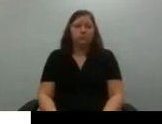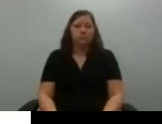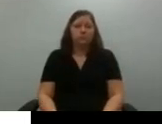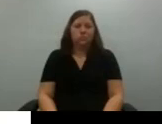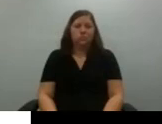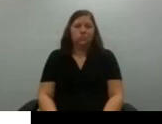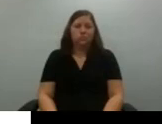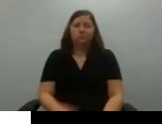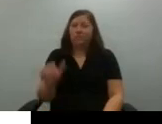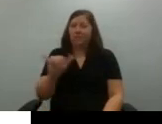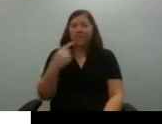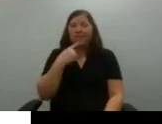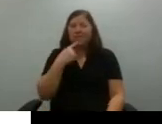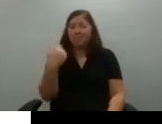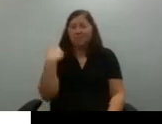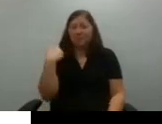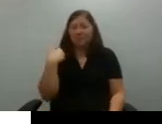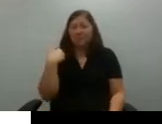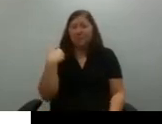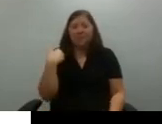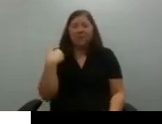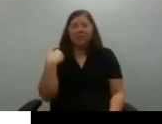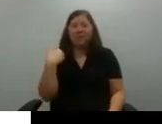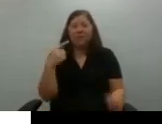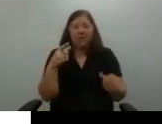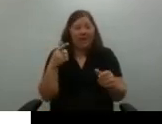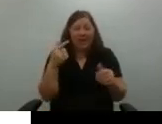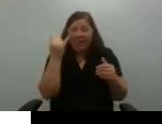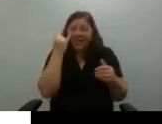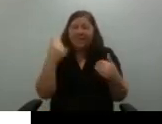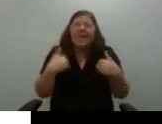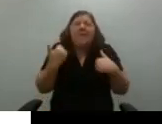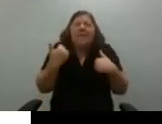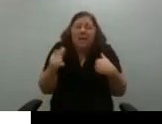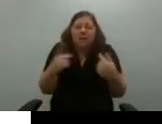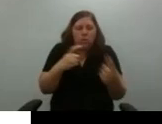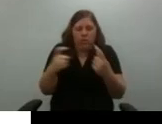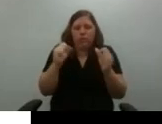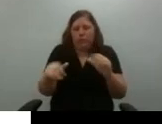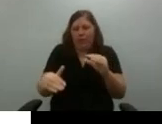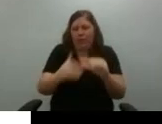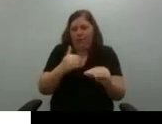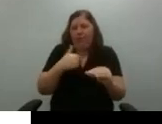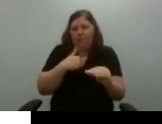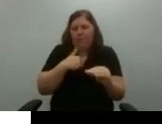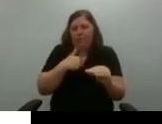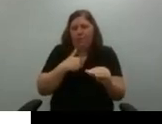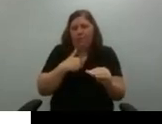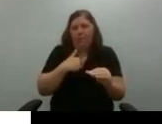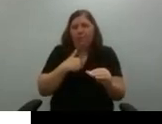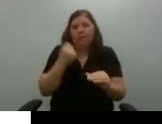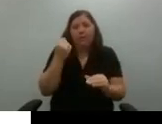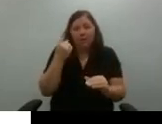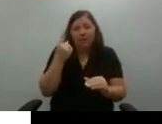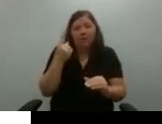And like I said at the beginning, feel free to email me with any questions about this presentation, although I will not be able to